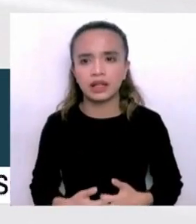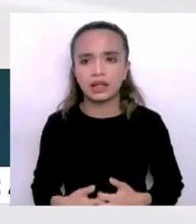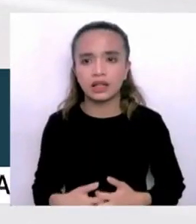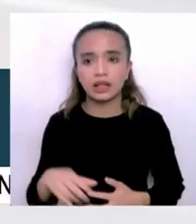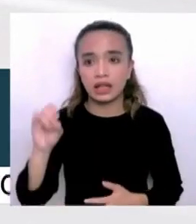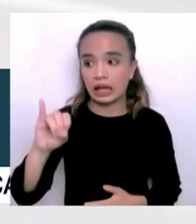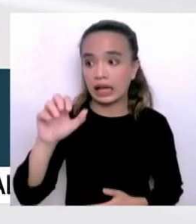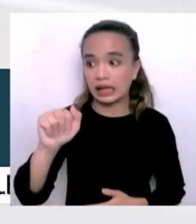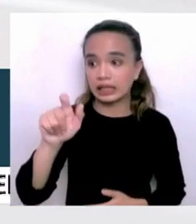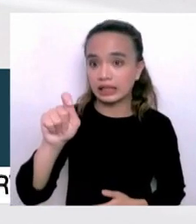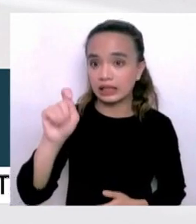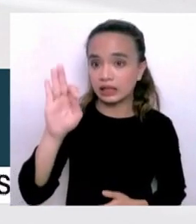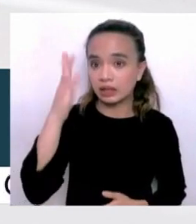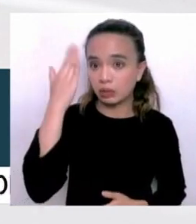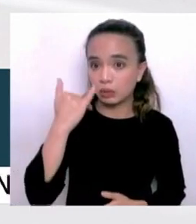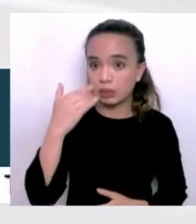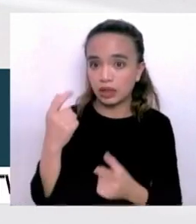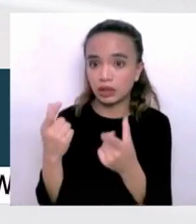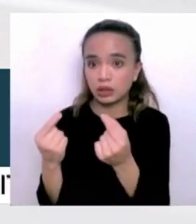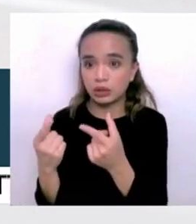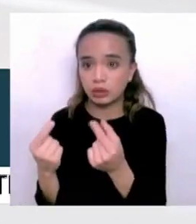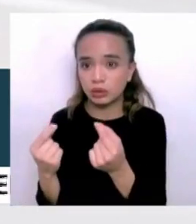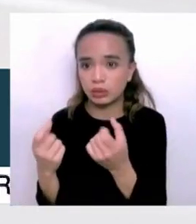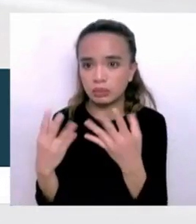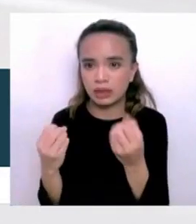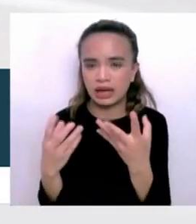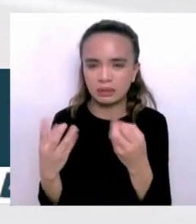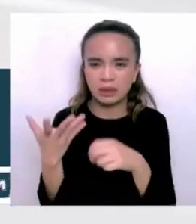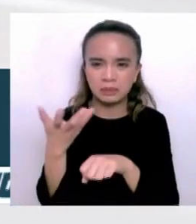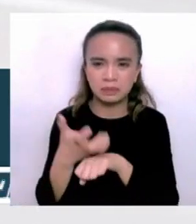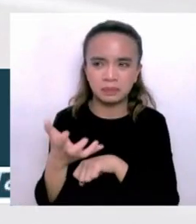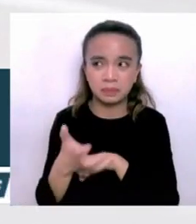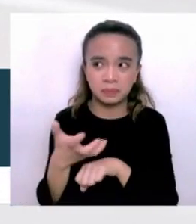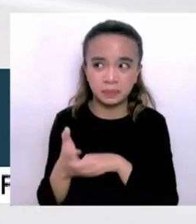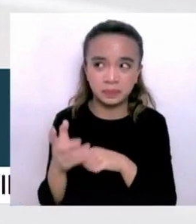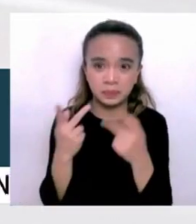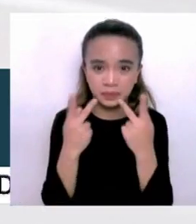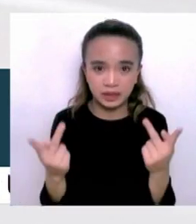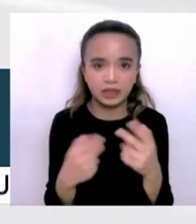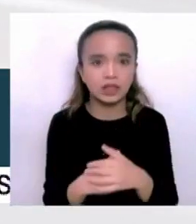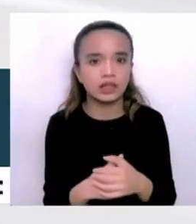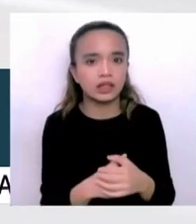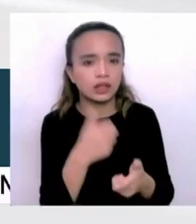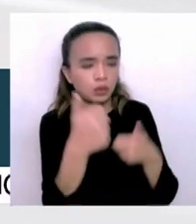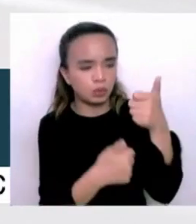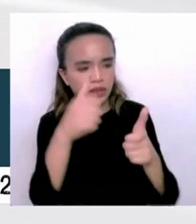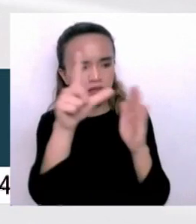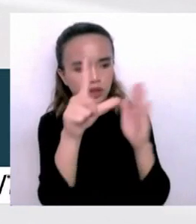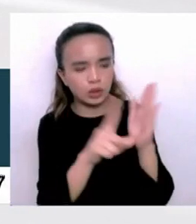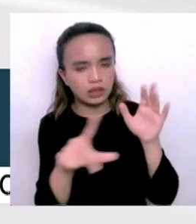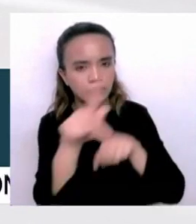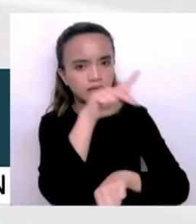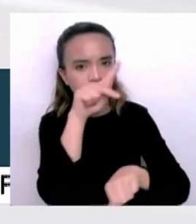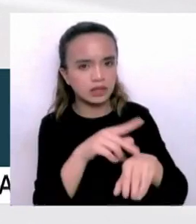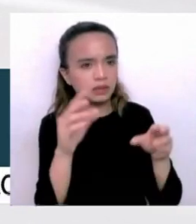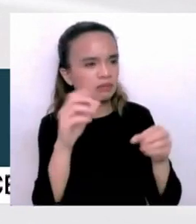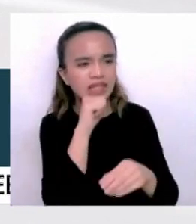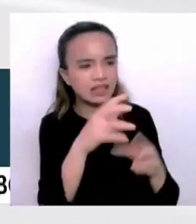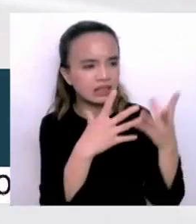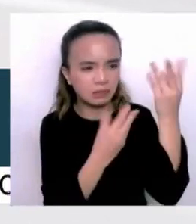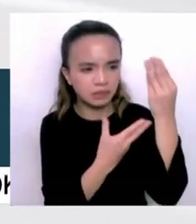IATF, because it is doing a lot of harm to our Filipino people. Which law in the Philippines is the most outdated for